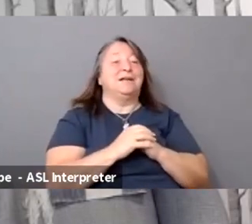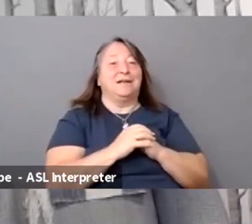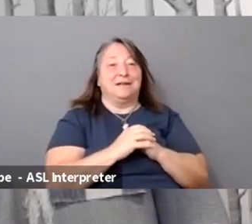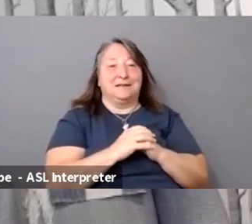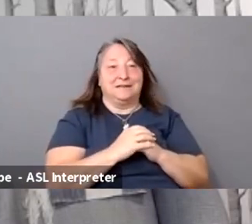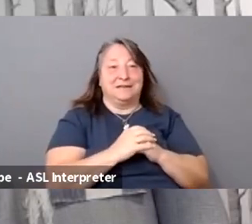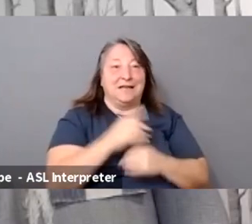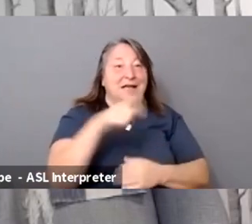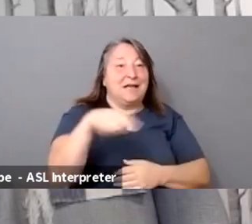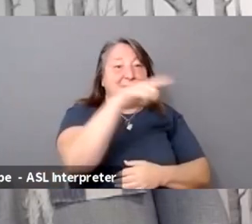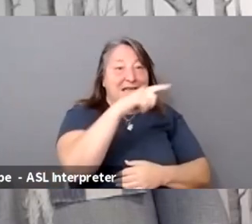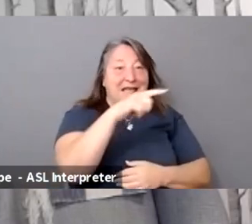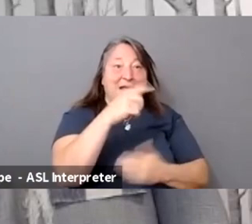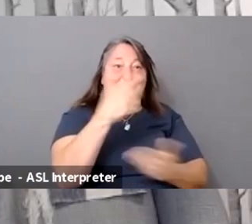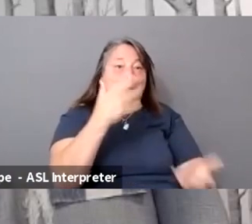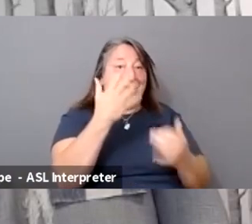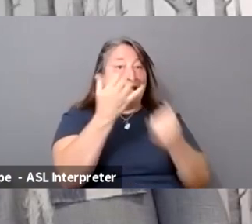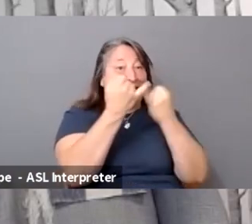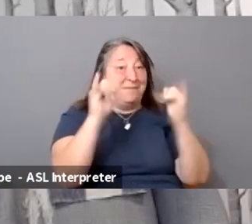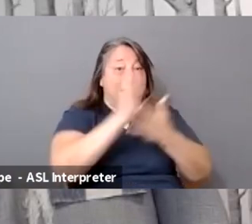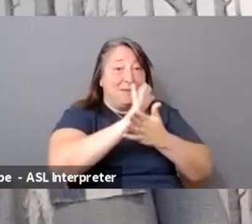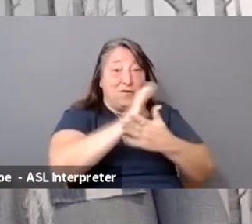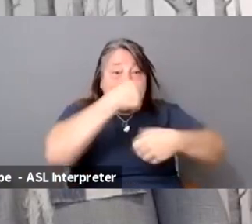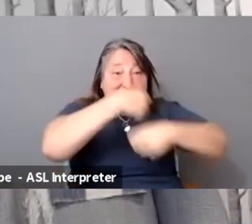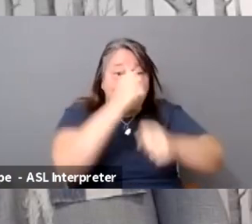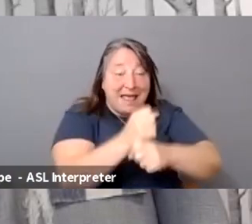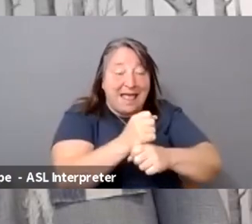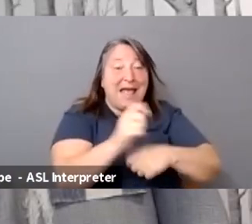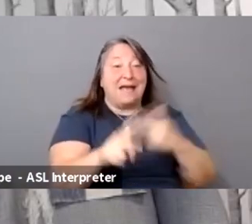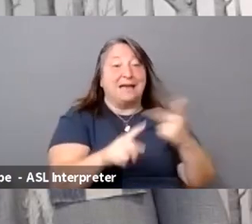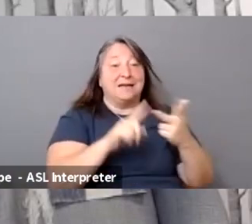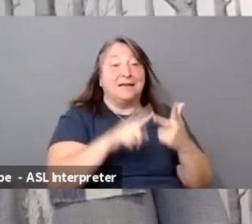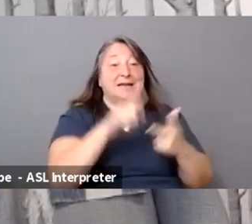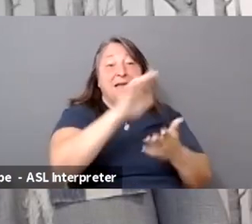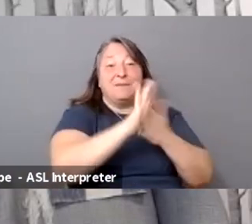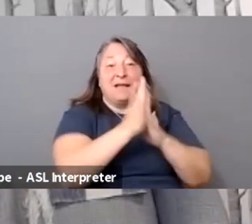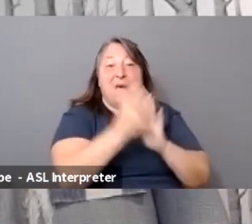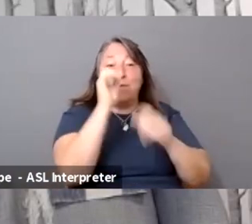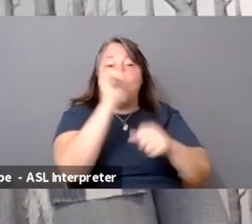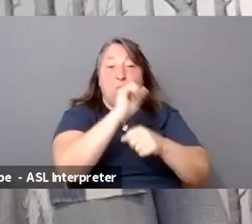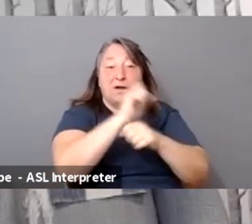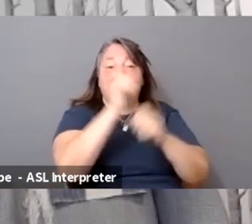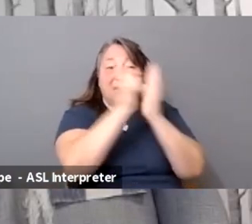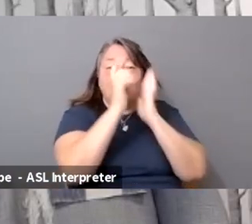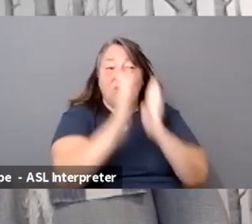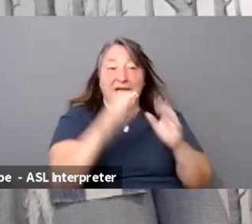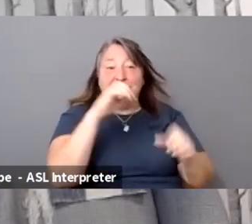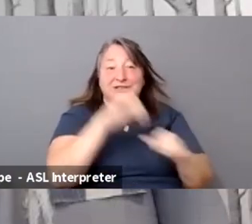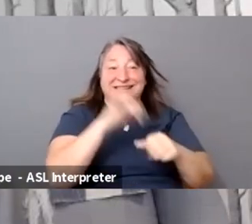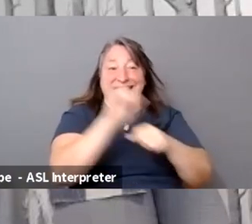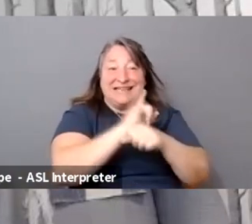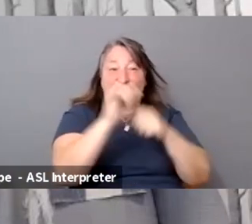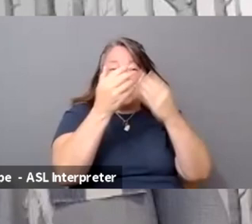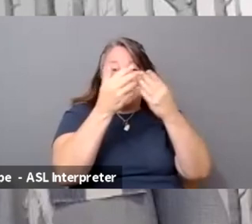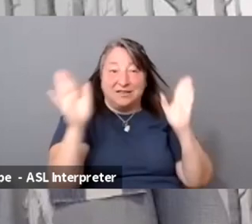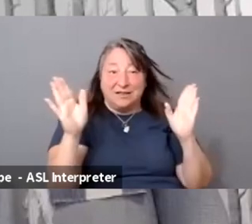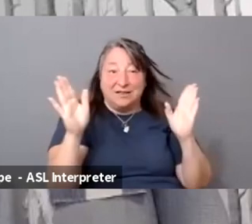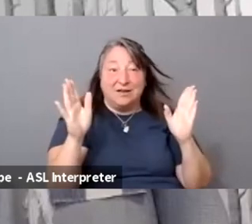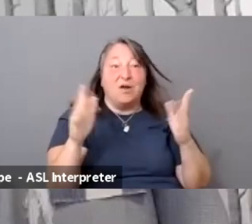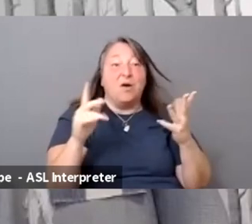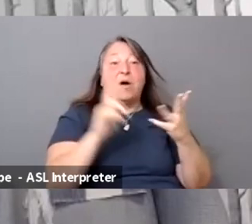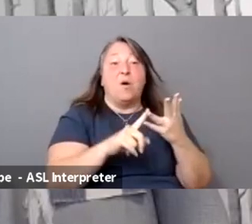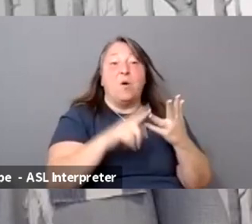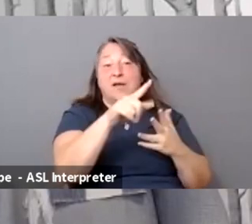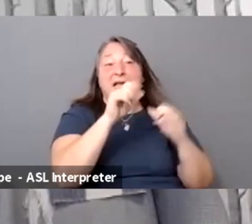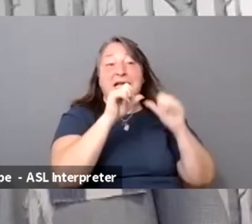their independent films made, they just become working writers in the industry at large, or they continue with us.